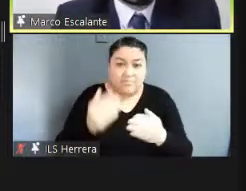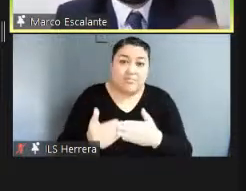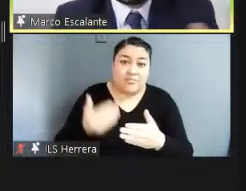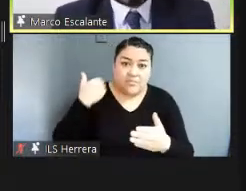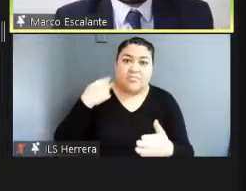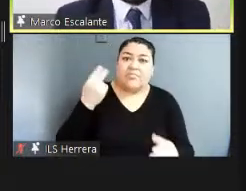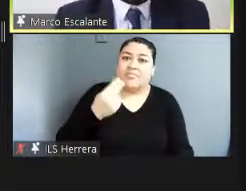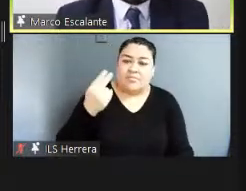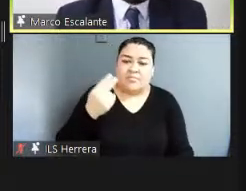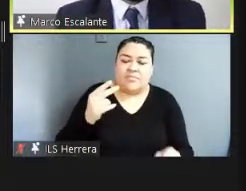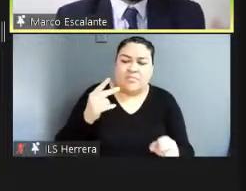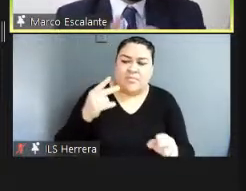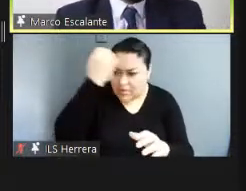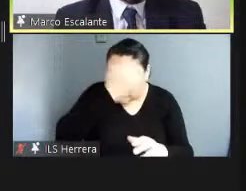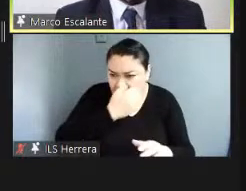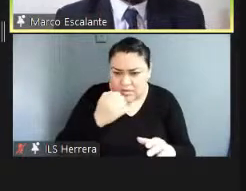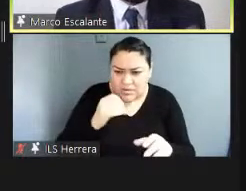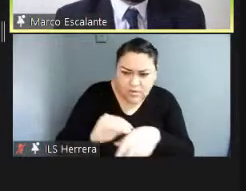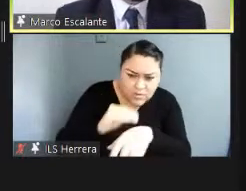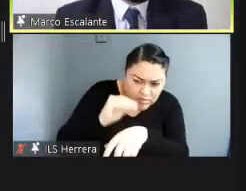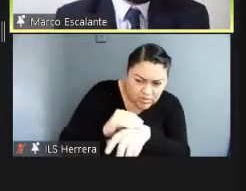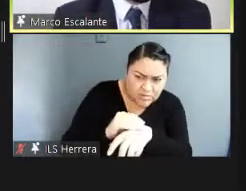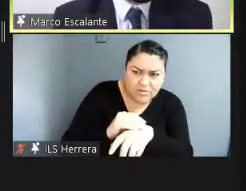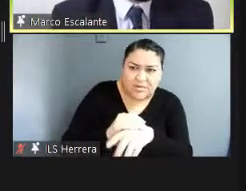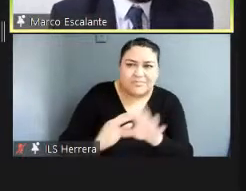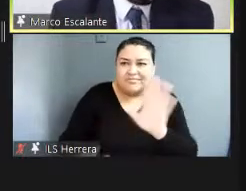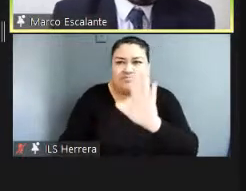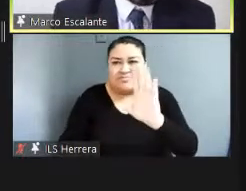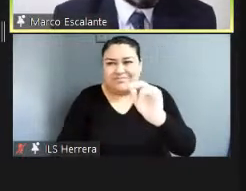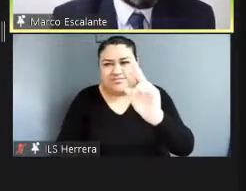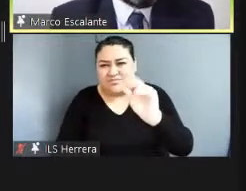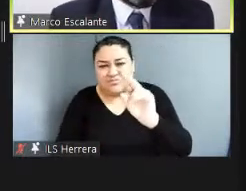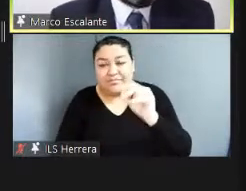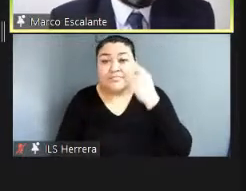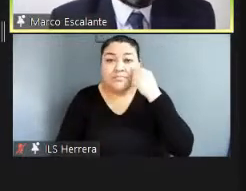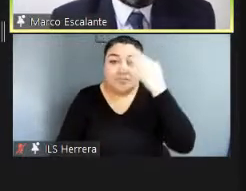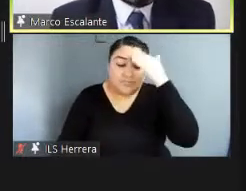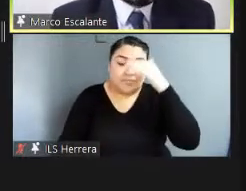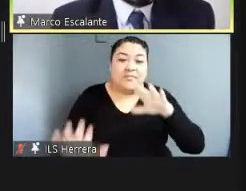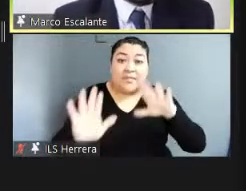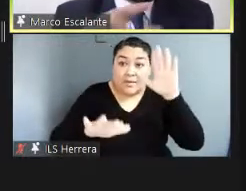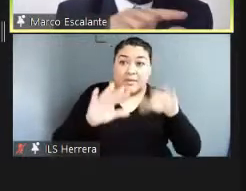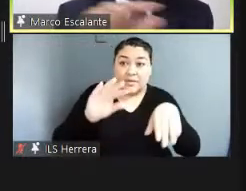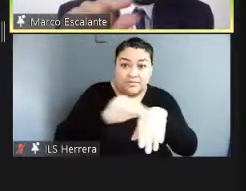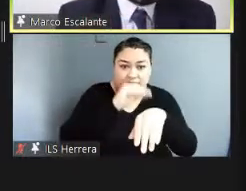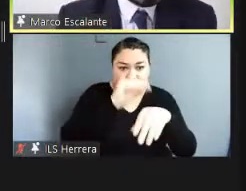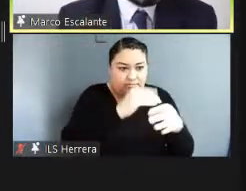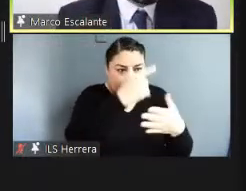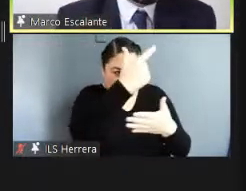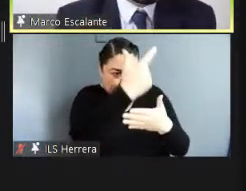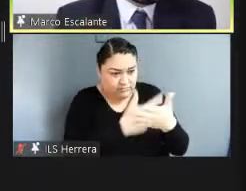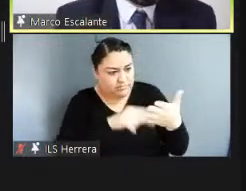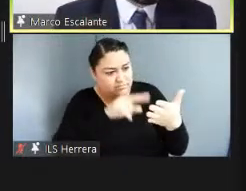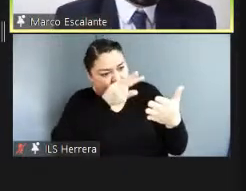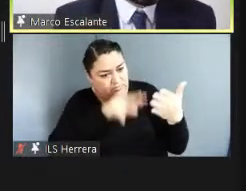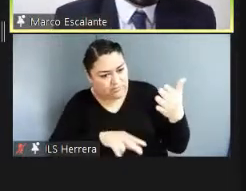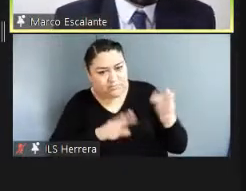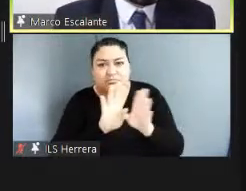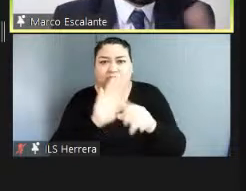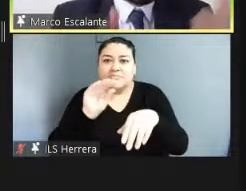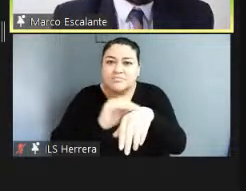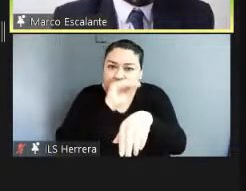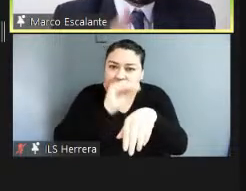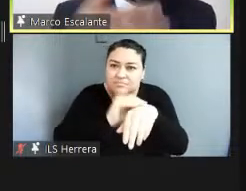treatment. It's not only a matter of assessing the final outcome. We are used to looking at the grades, for instance,